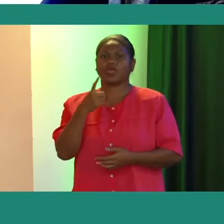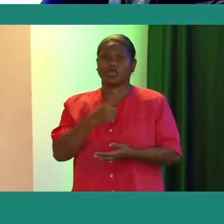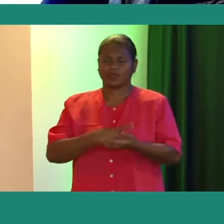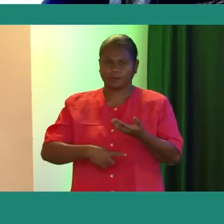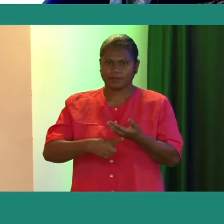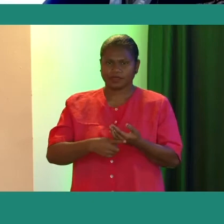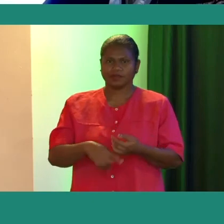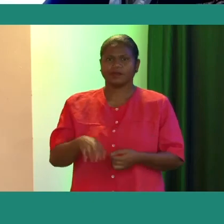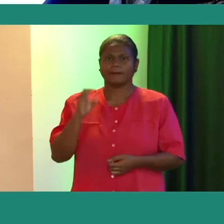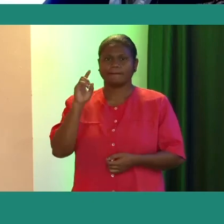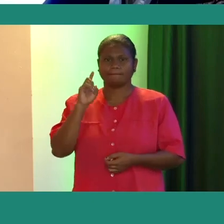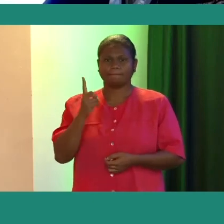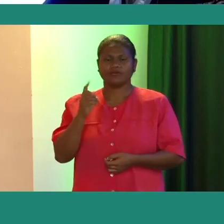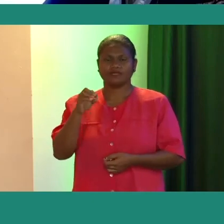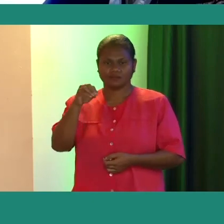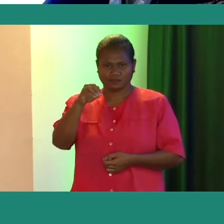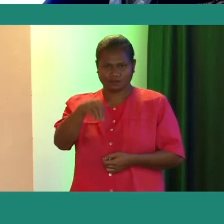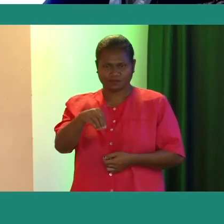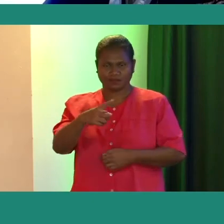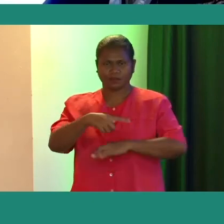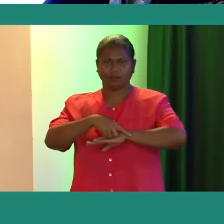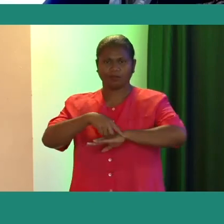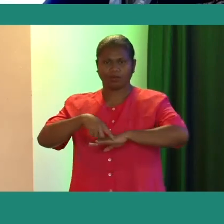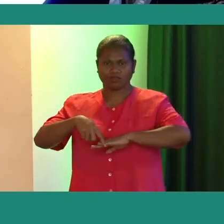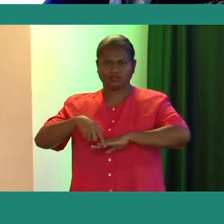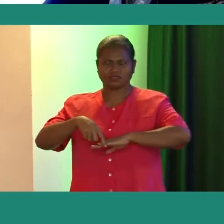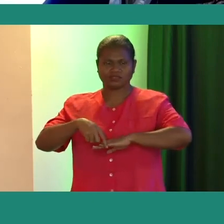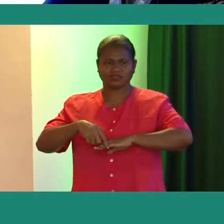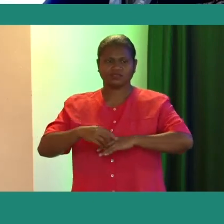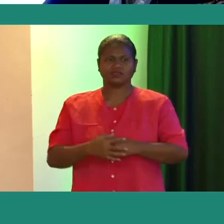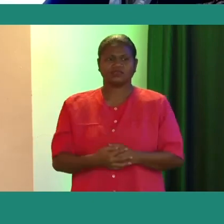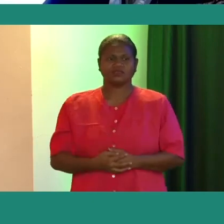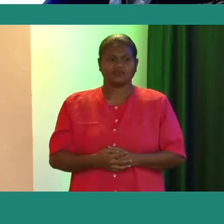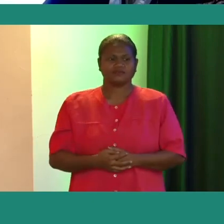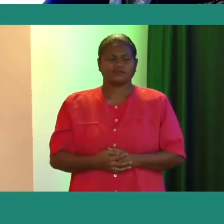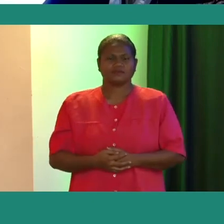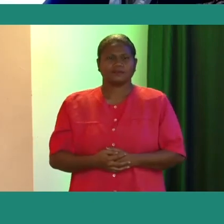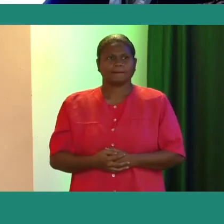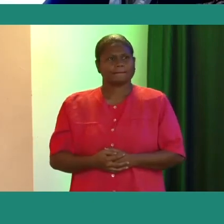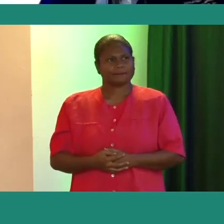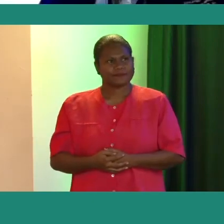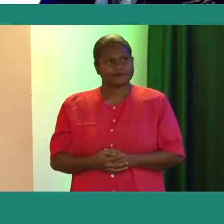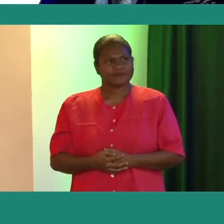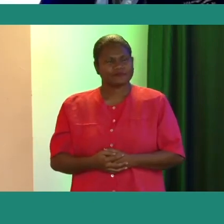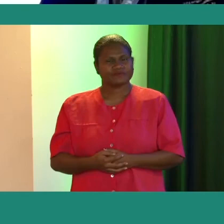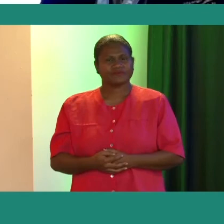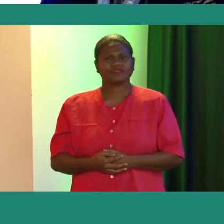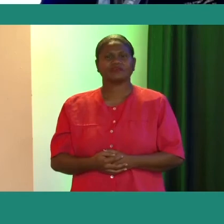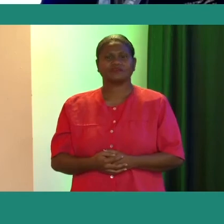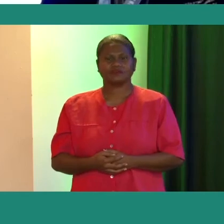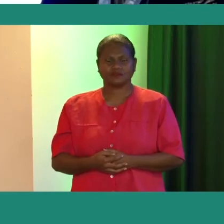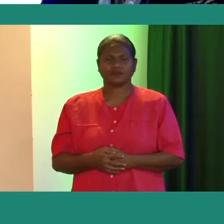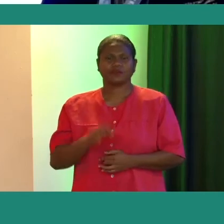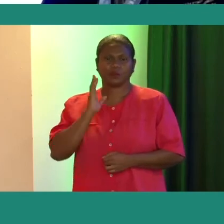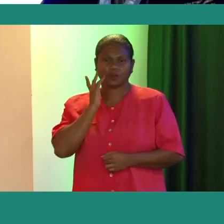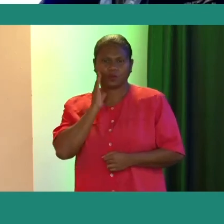a policy in place, and that has been through the formulation of the